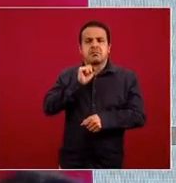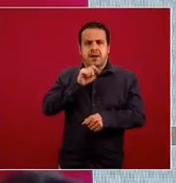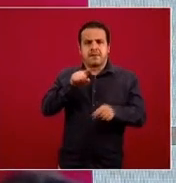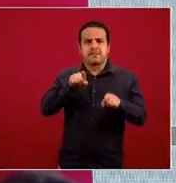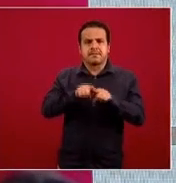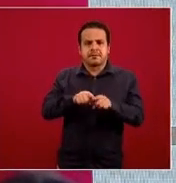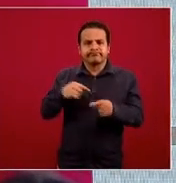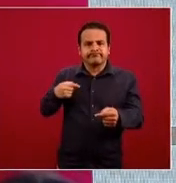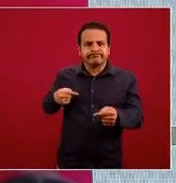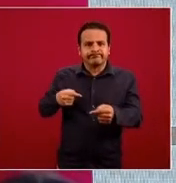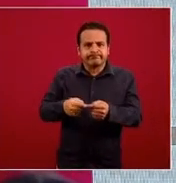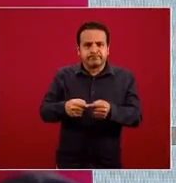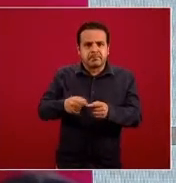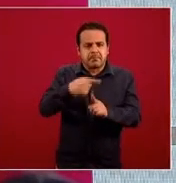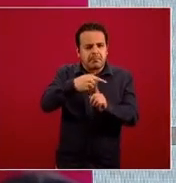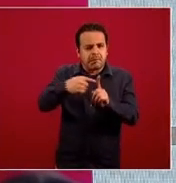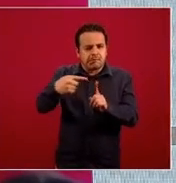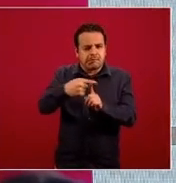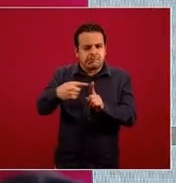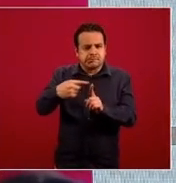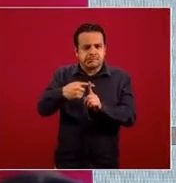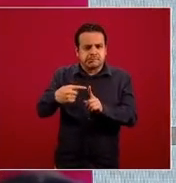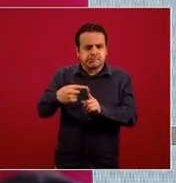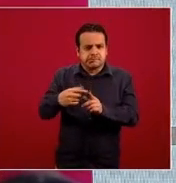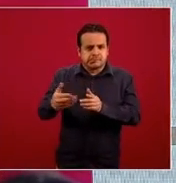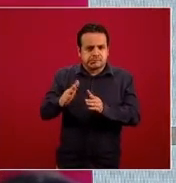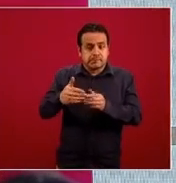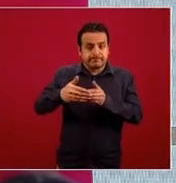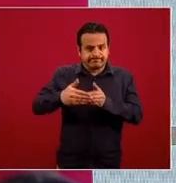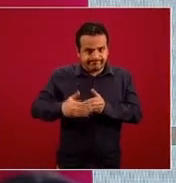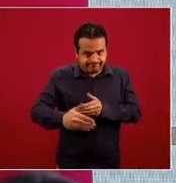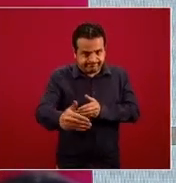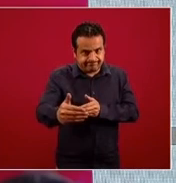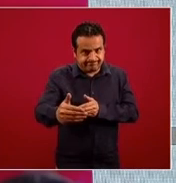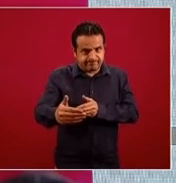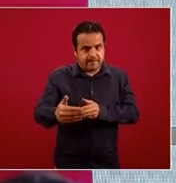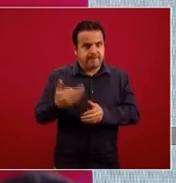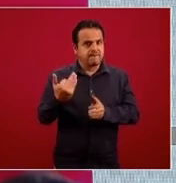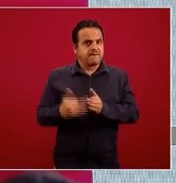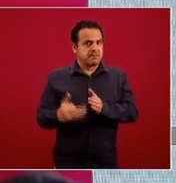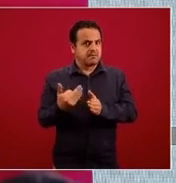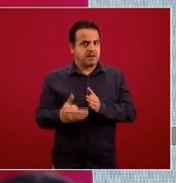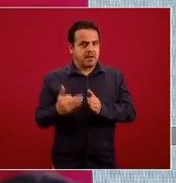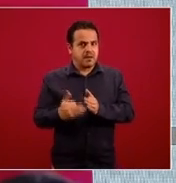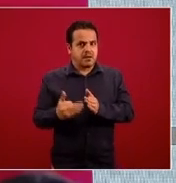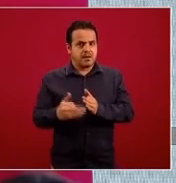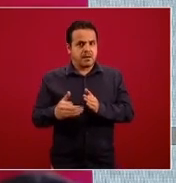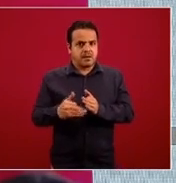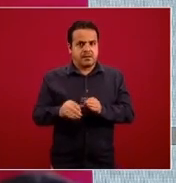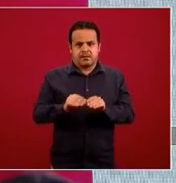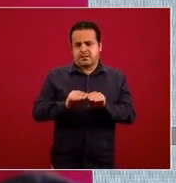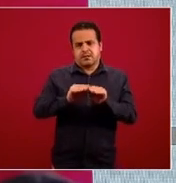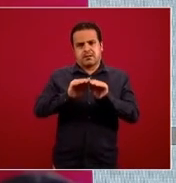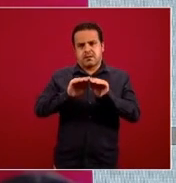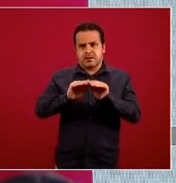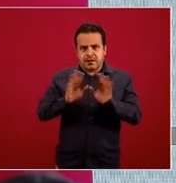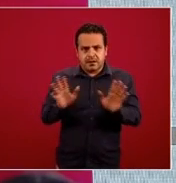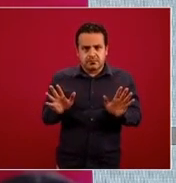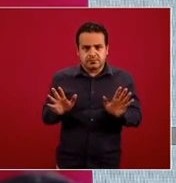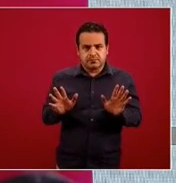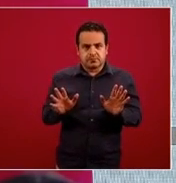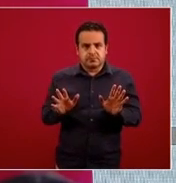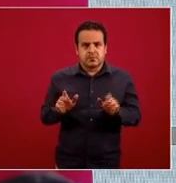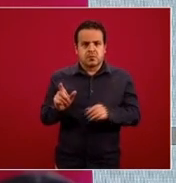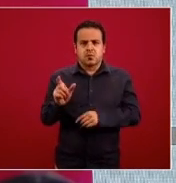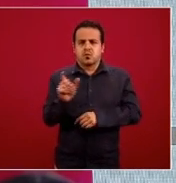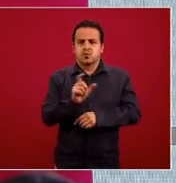close to 6 weeks to go, but it also means that we have completed so far 6 weeks of these